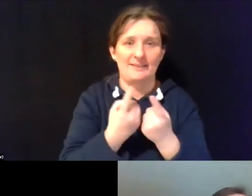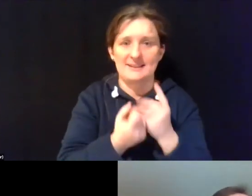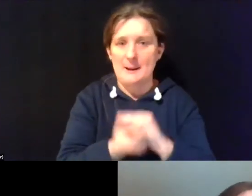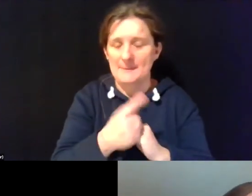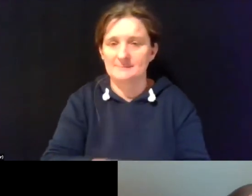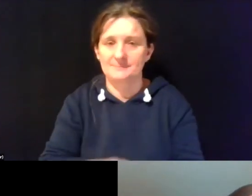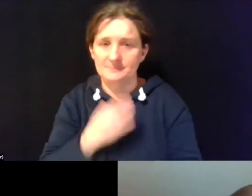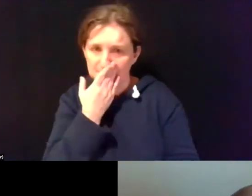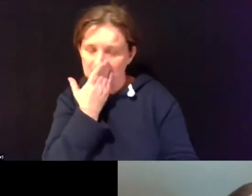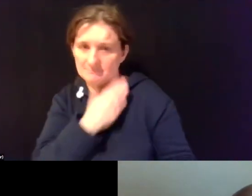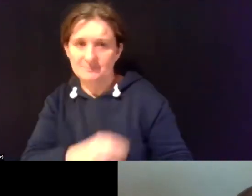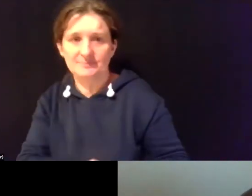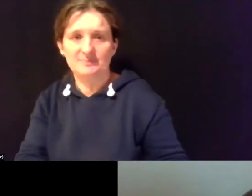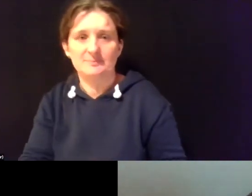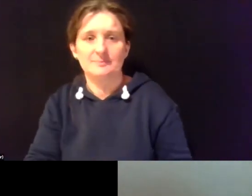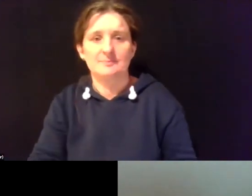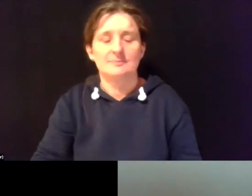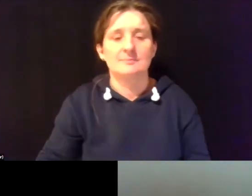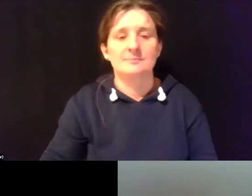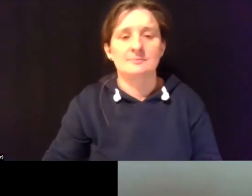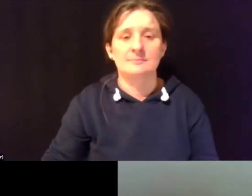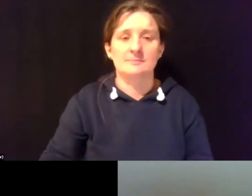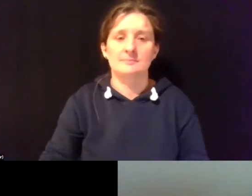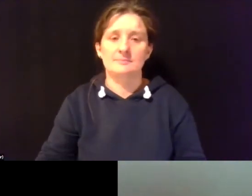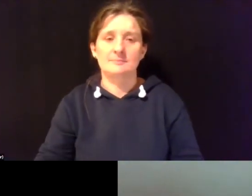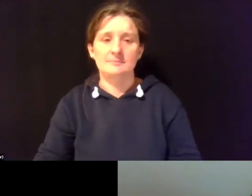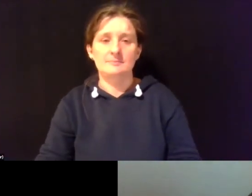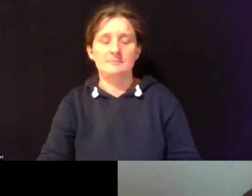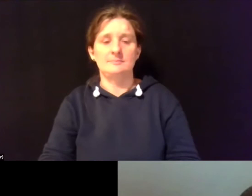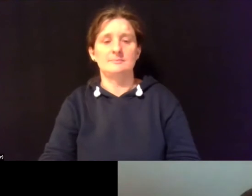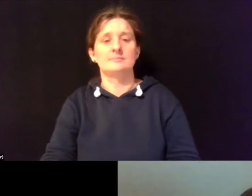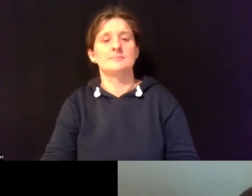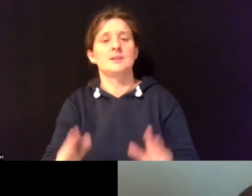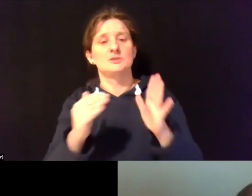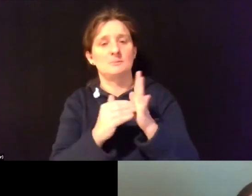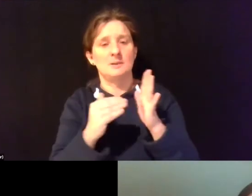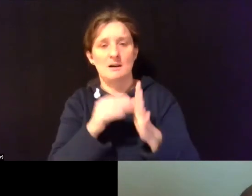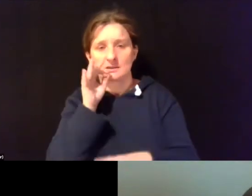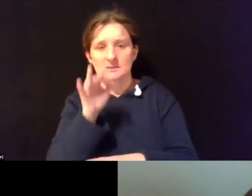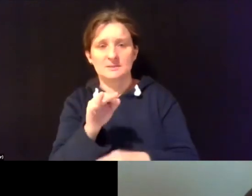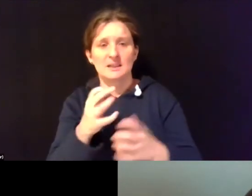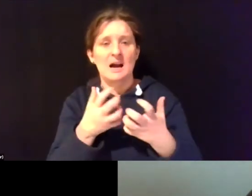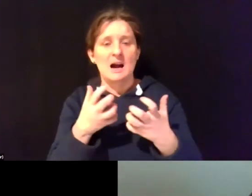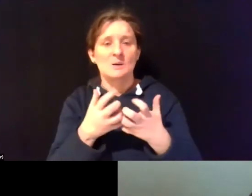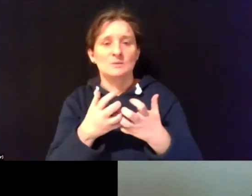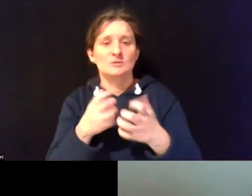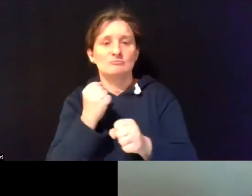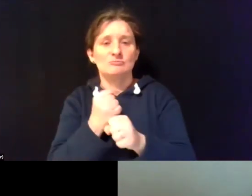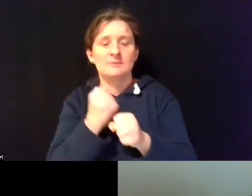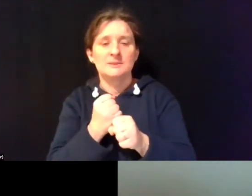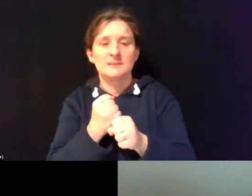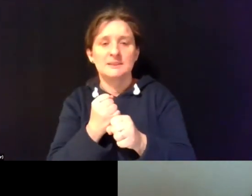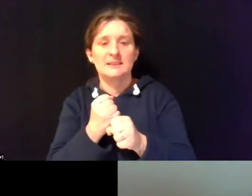Cool. Okay, so Azumbo has asked, how will the gravitational effects of the proximity of the